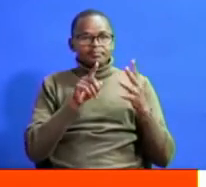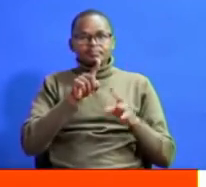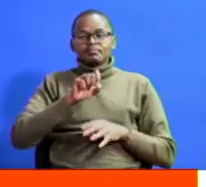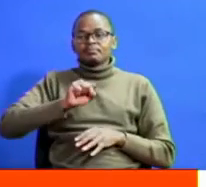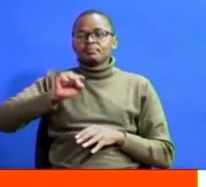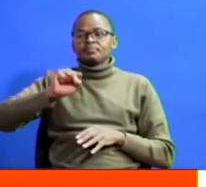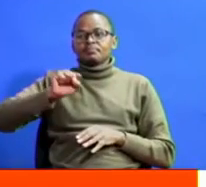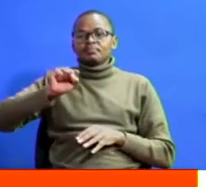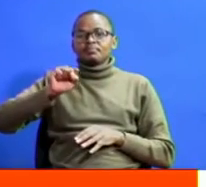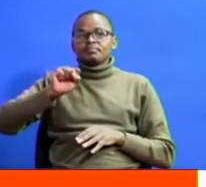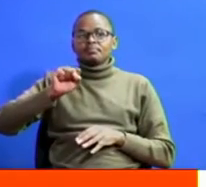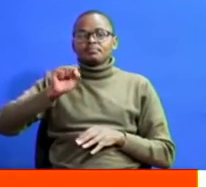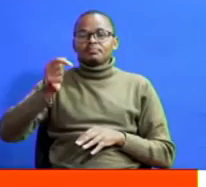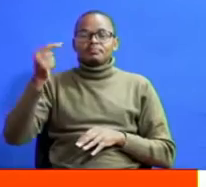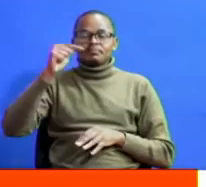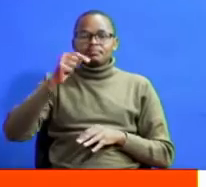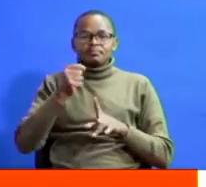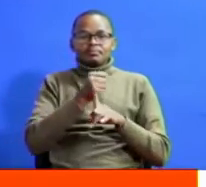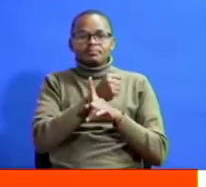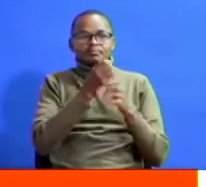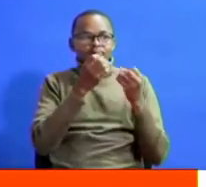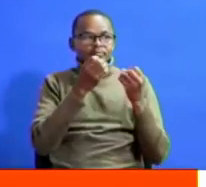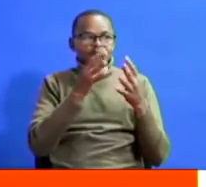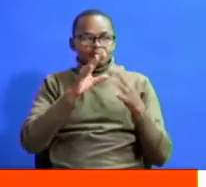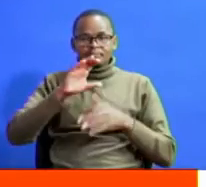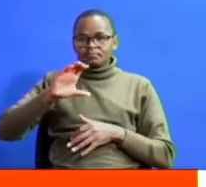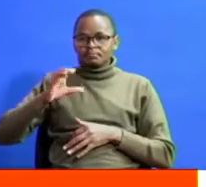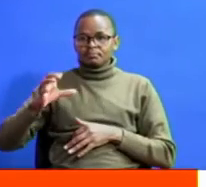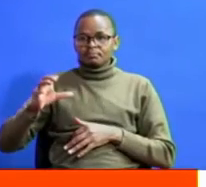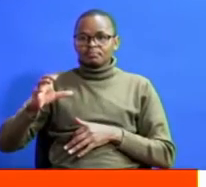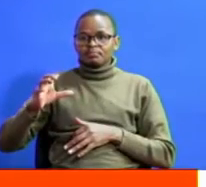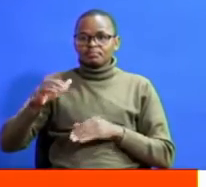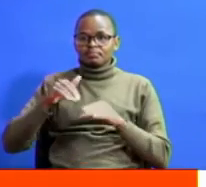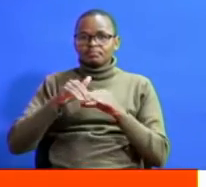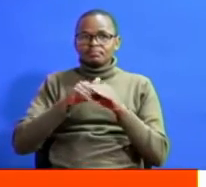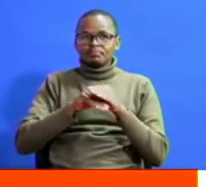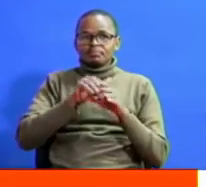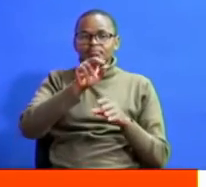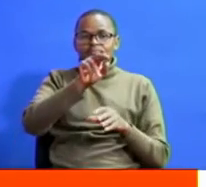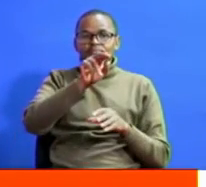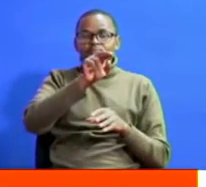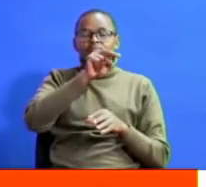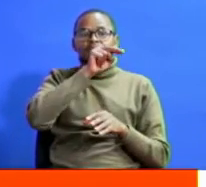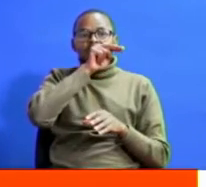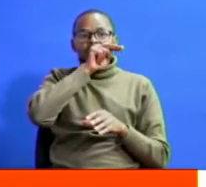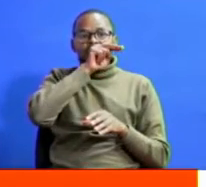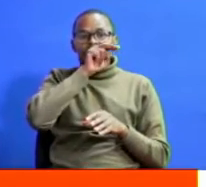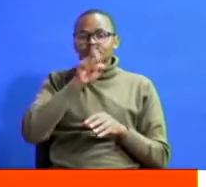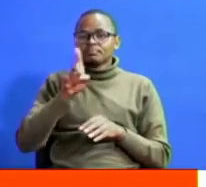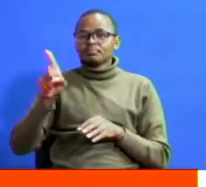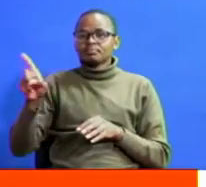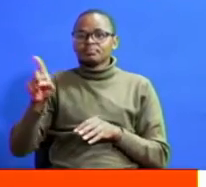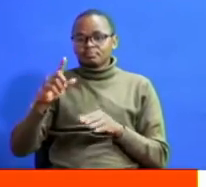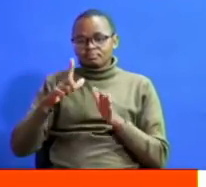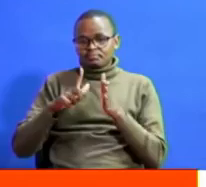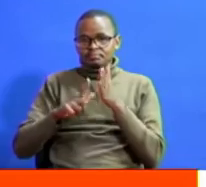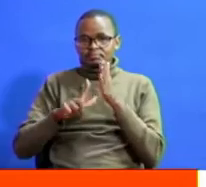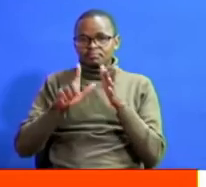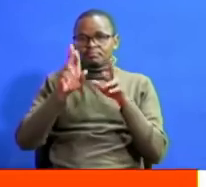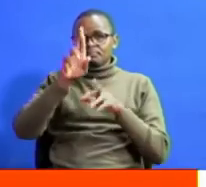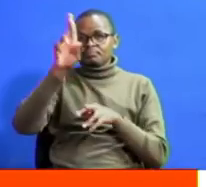politicians kwenda kuleta vurugu. Most of the counties in Nyanza and the lower South Rift